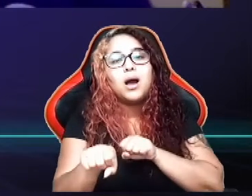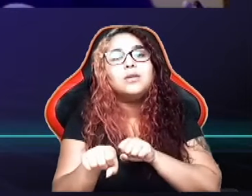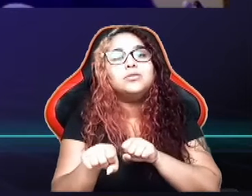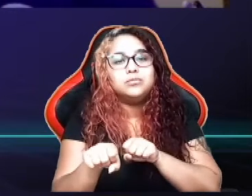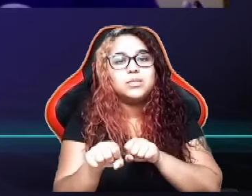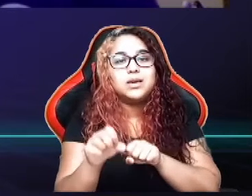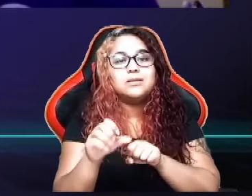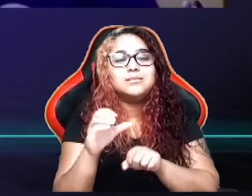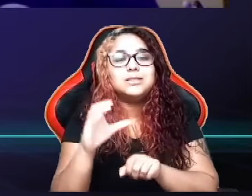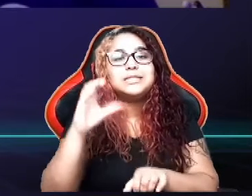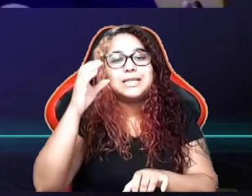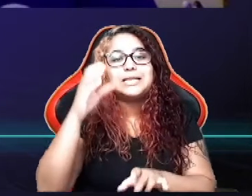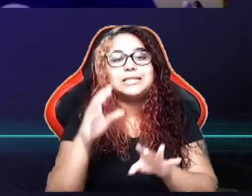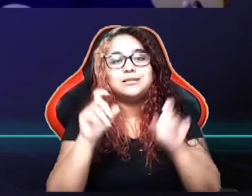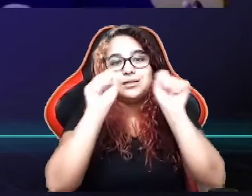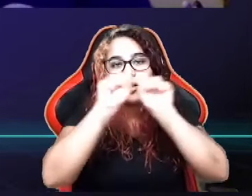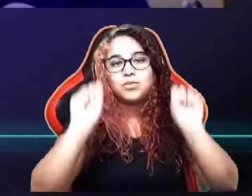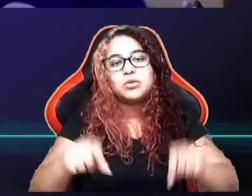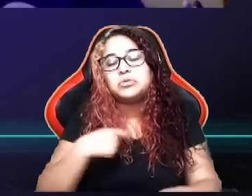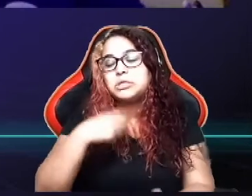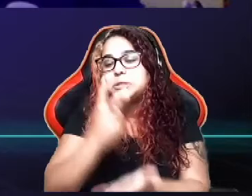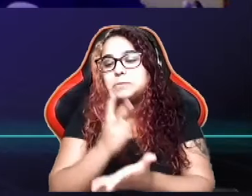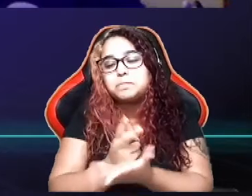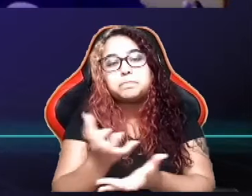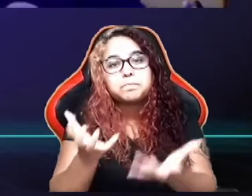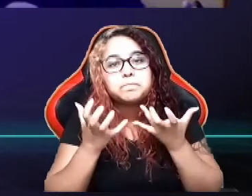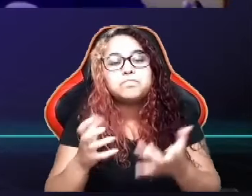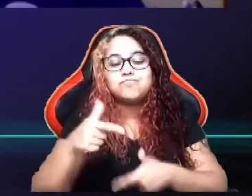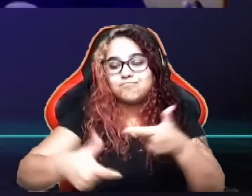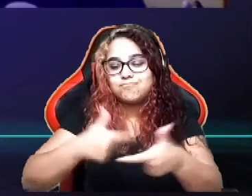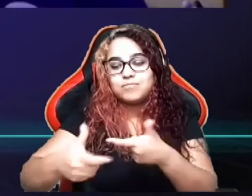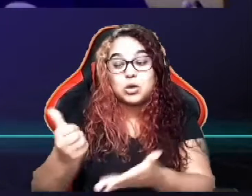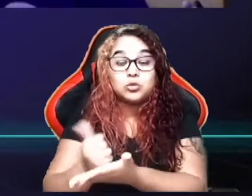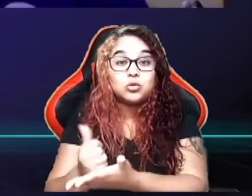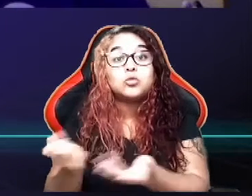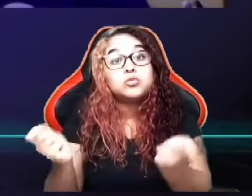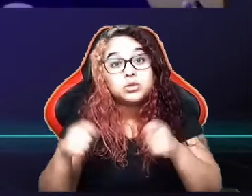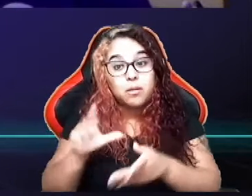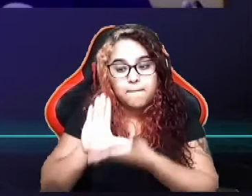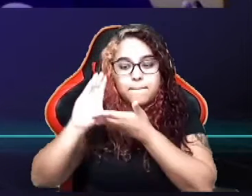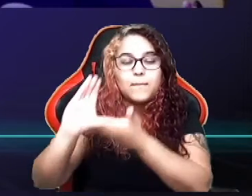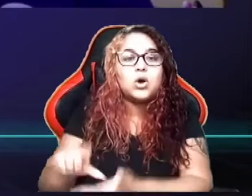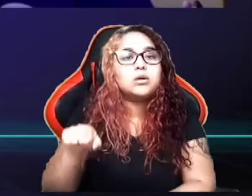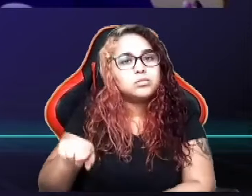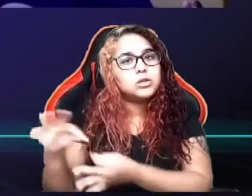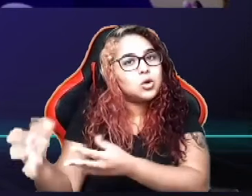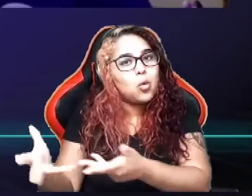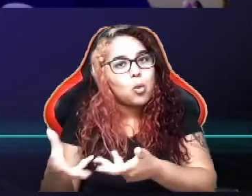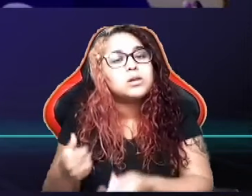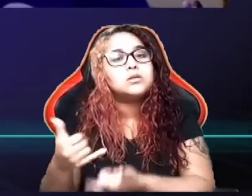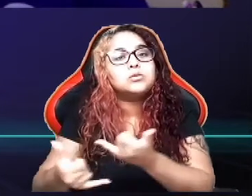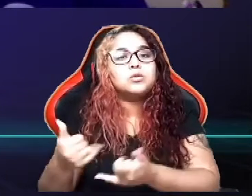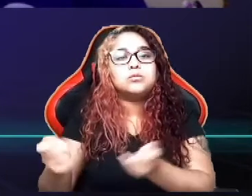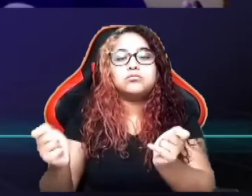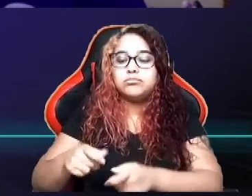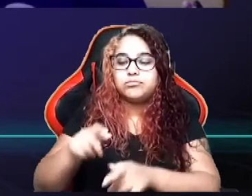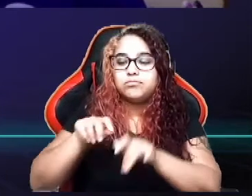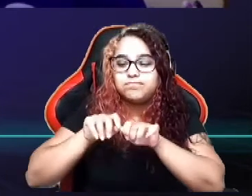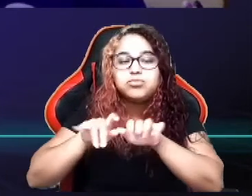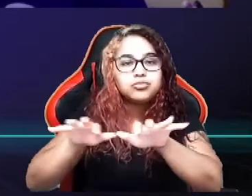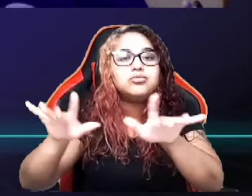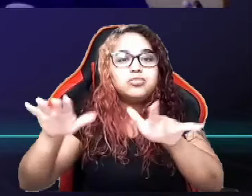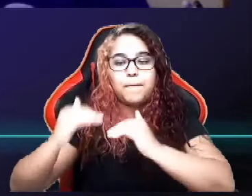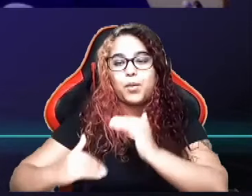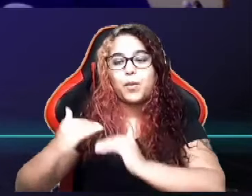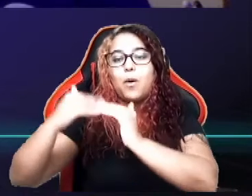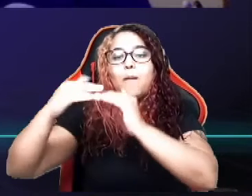as a computer engineer. I wanted to support a quality indie studio that could